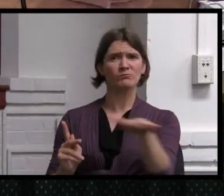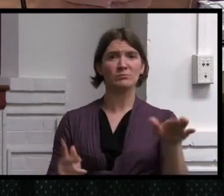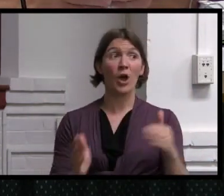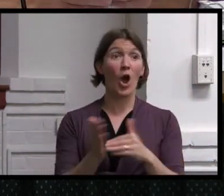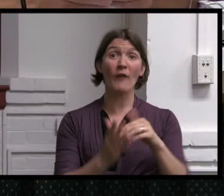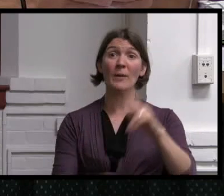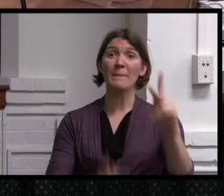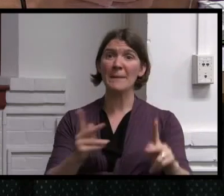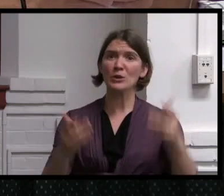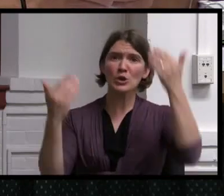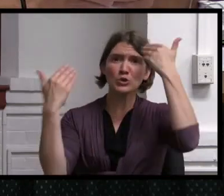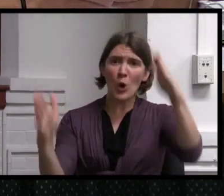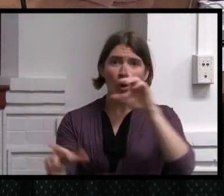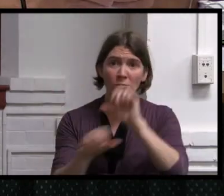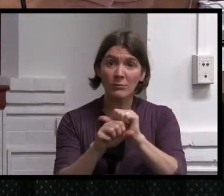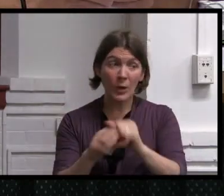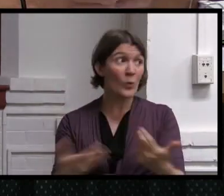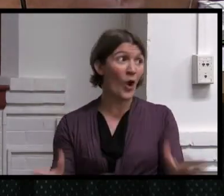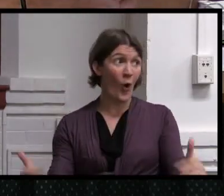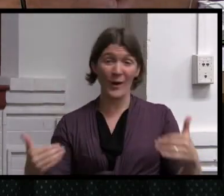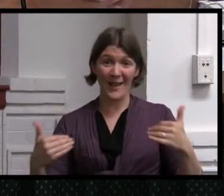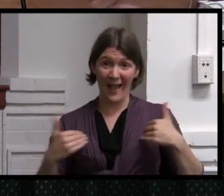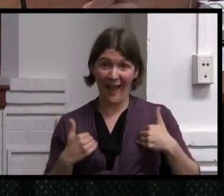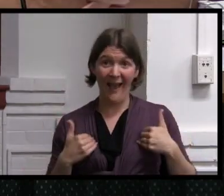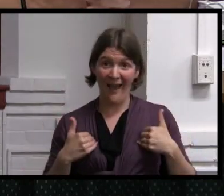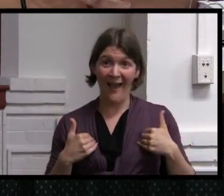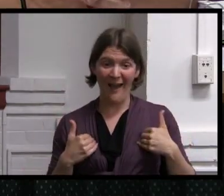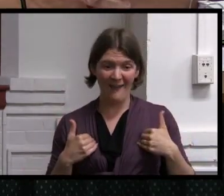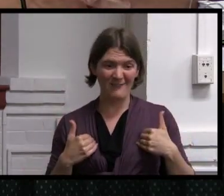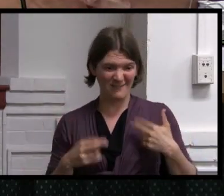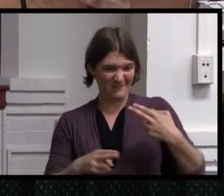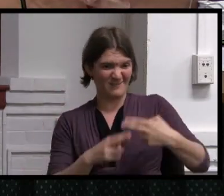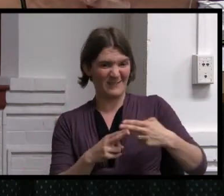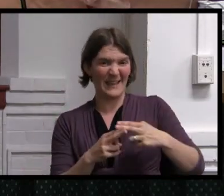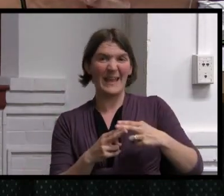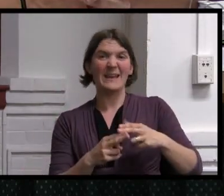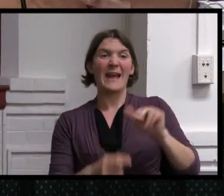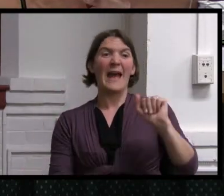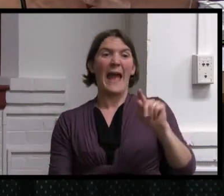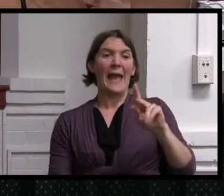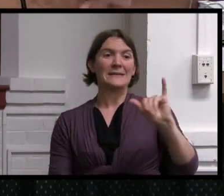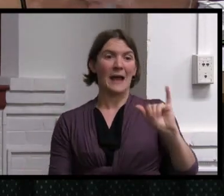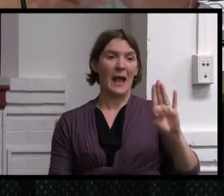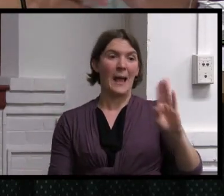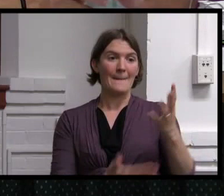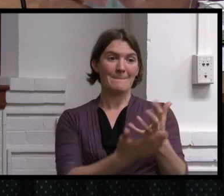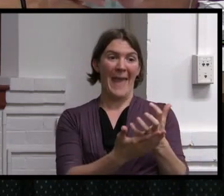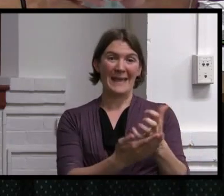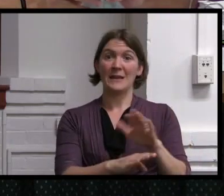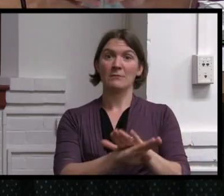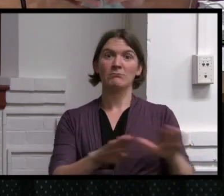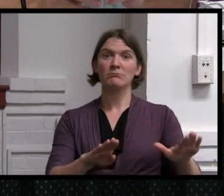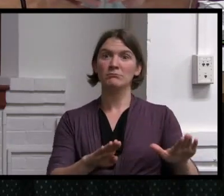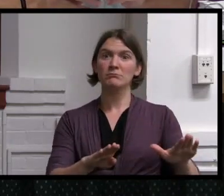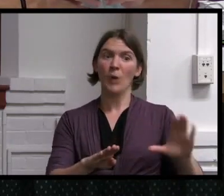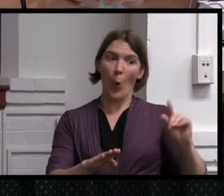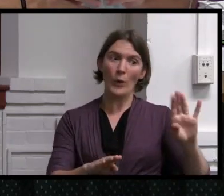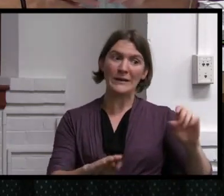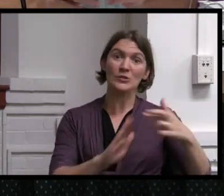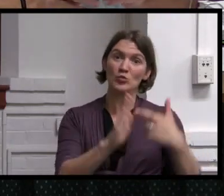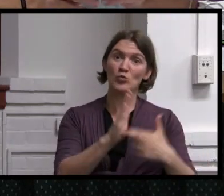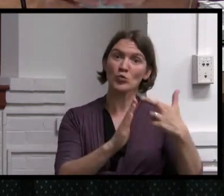don't know that we already have a what is known as an anti-begging ordinance in this town, but